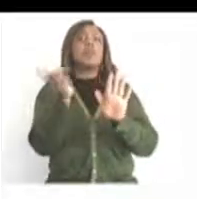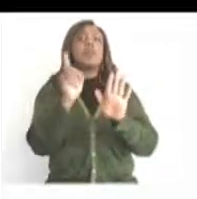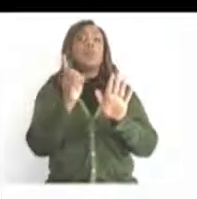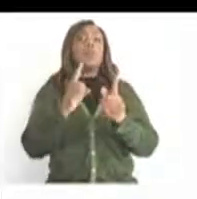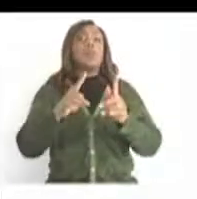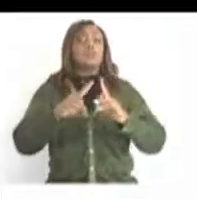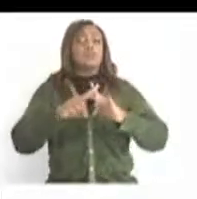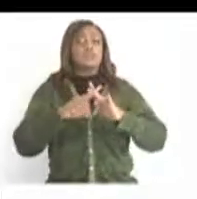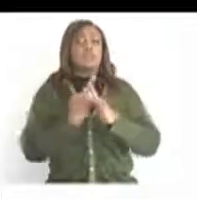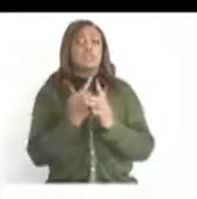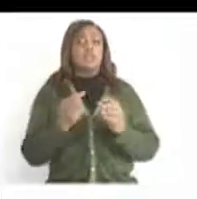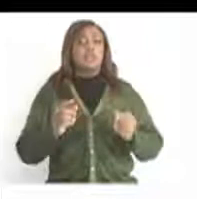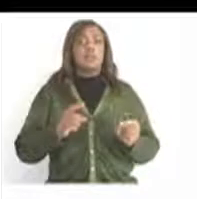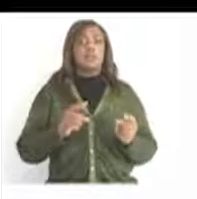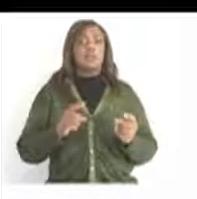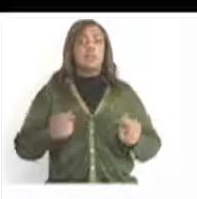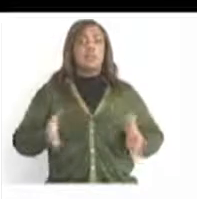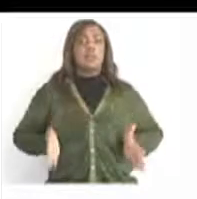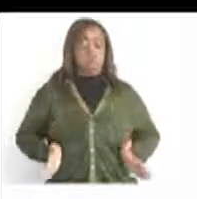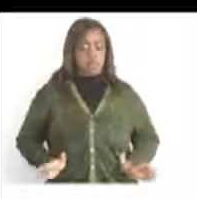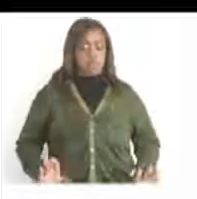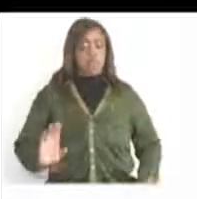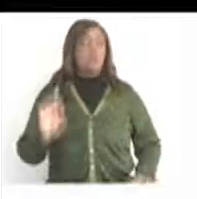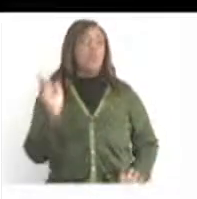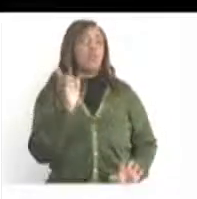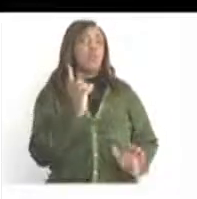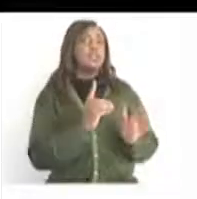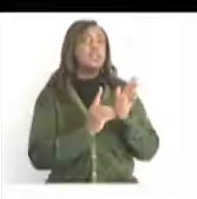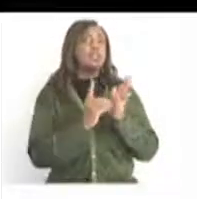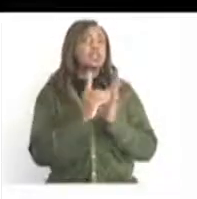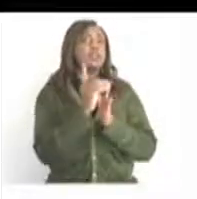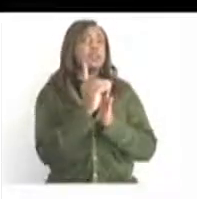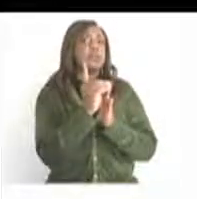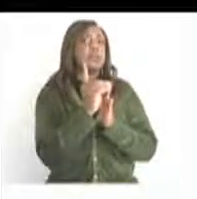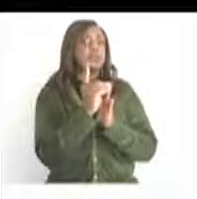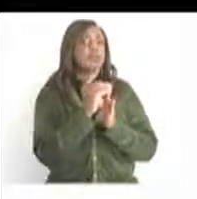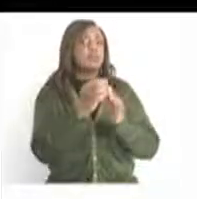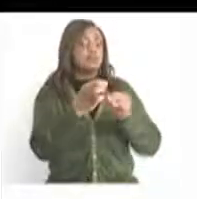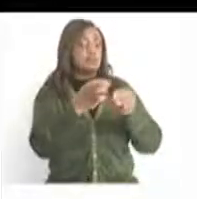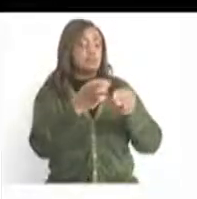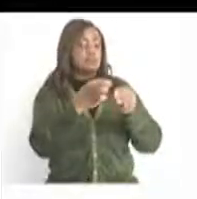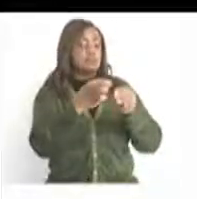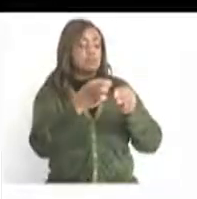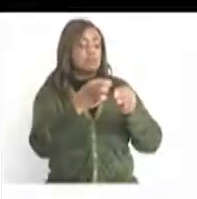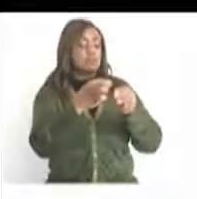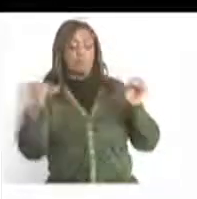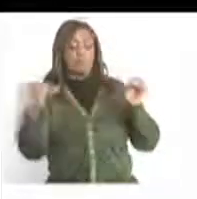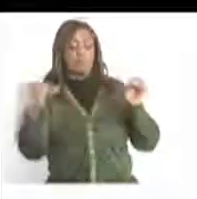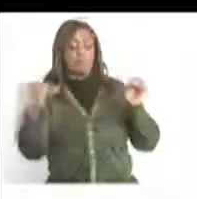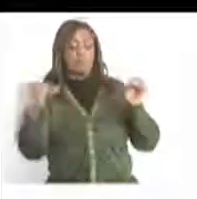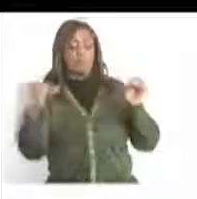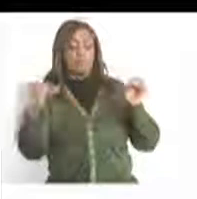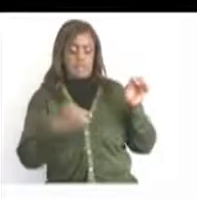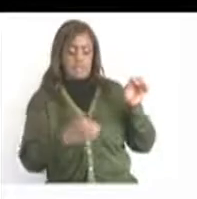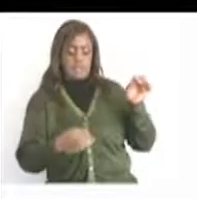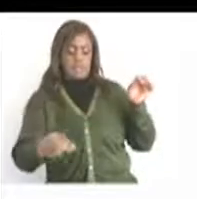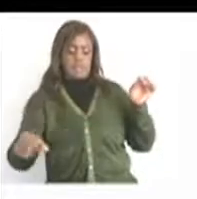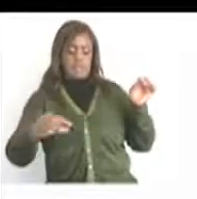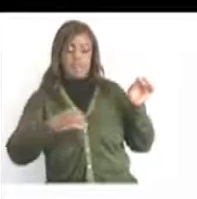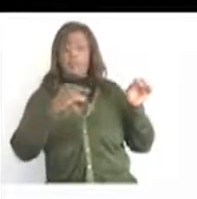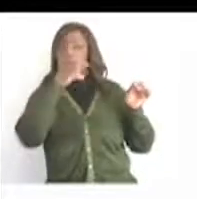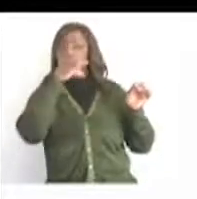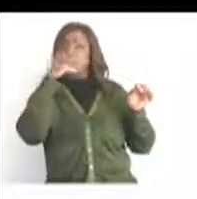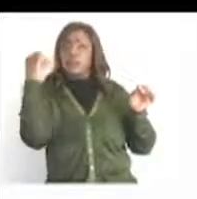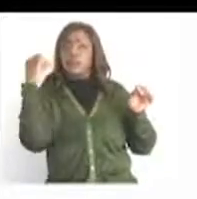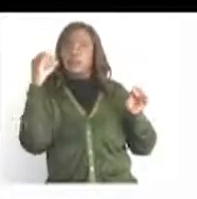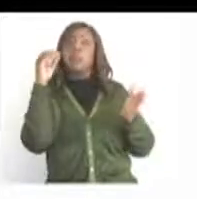changes shown with the lines on the pictures below. So the first picture there, it's showing you